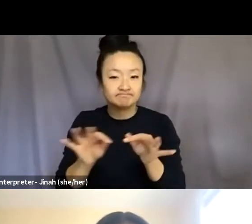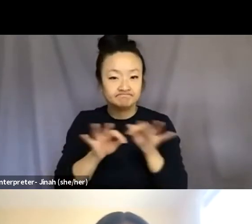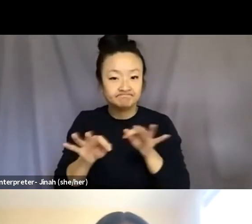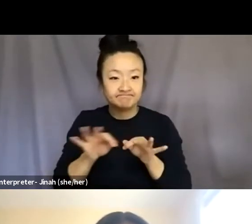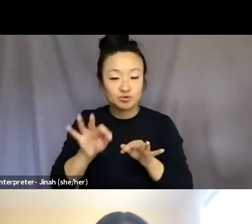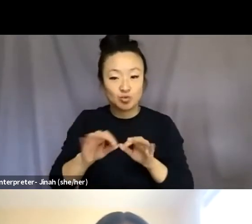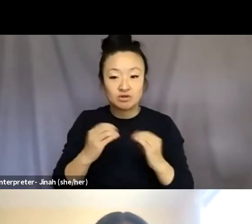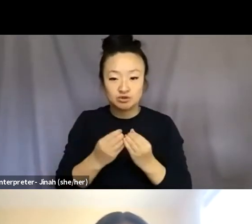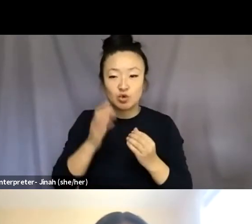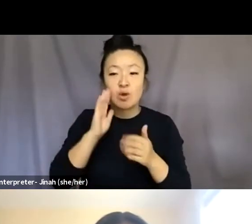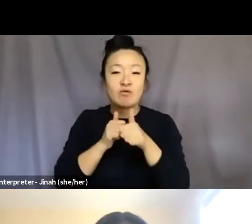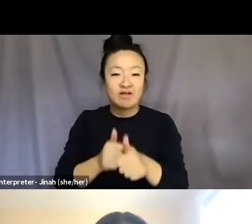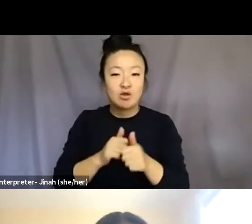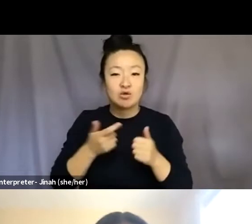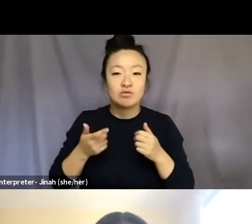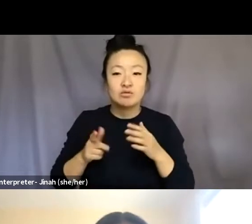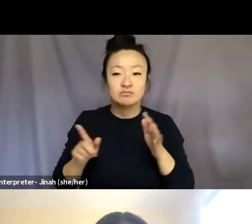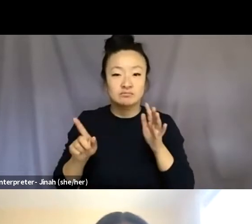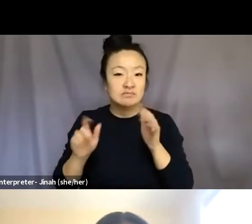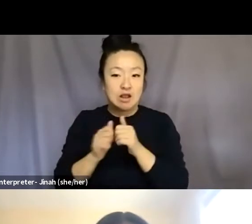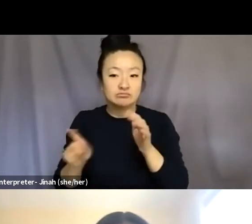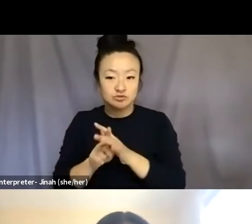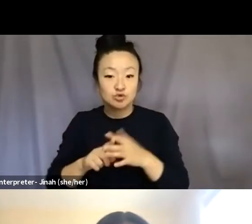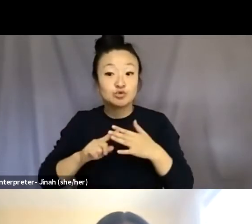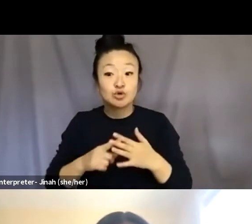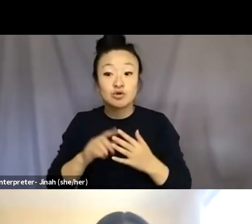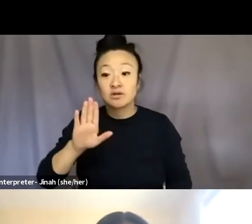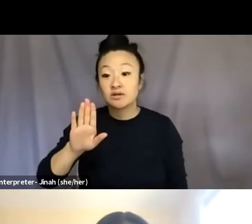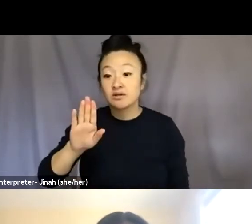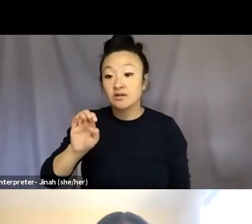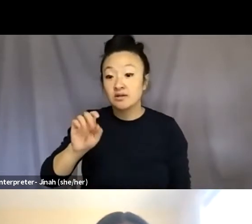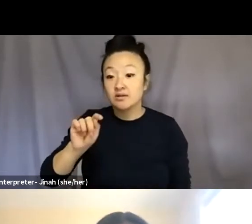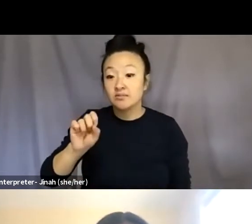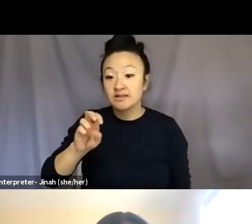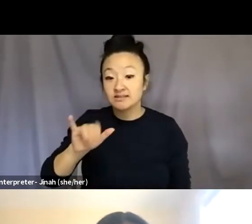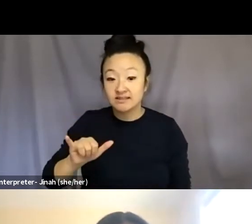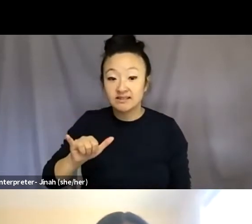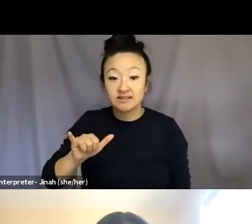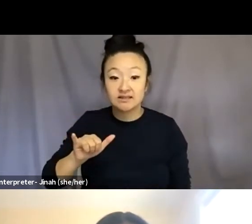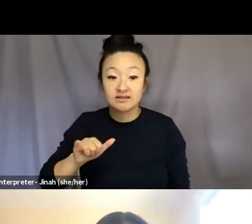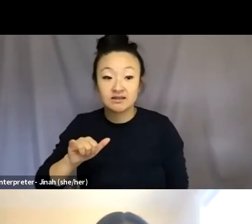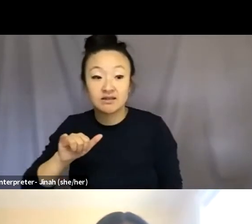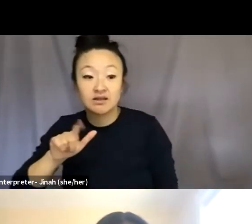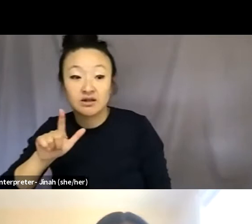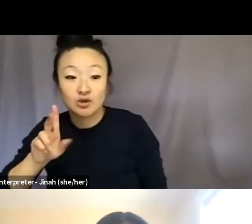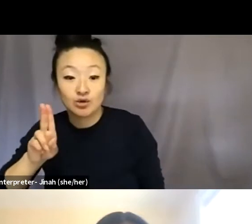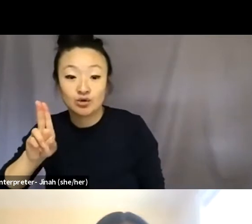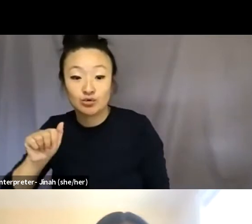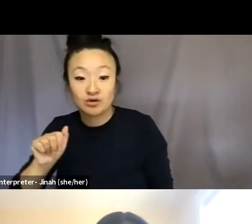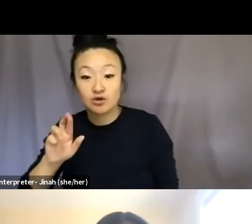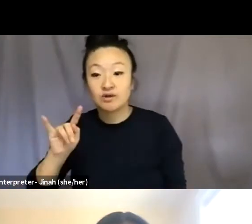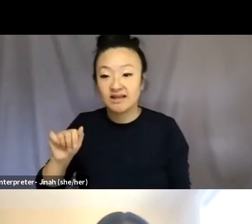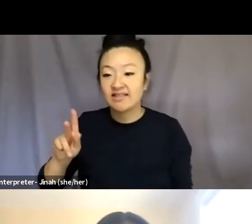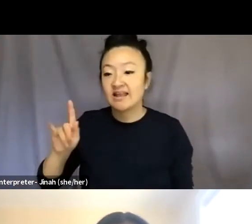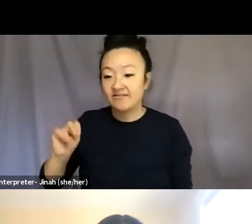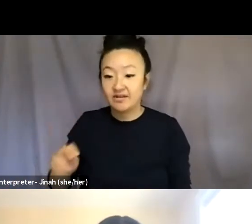the order you popped up on my screen. Let's start with Betsey, Rita, Lua, and then Kevin. Hi, my